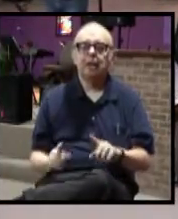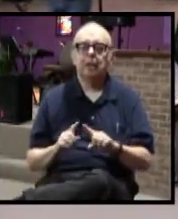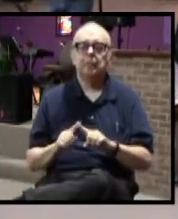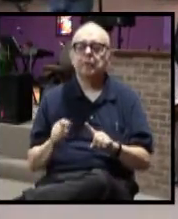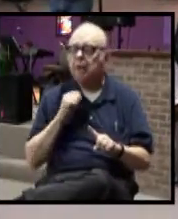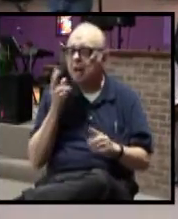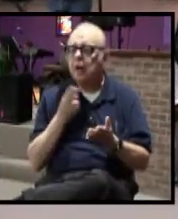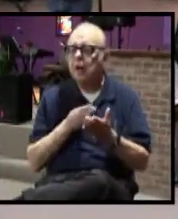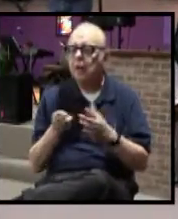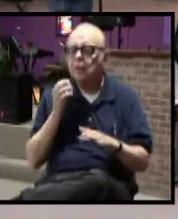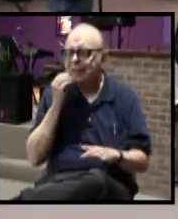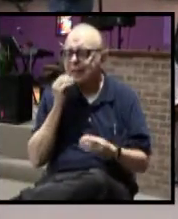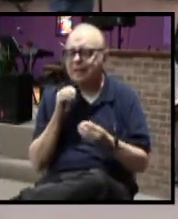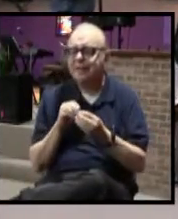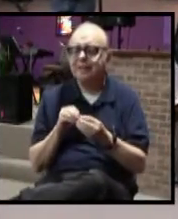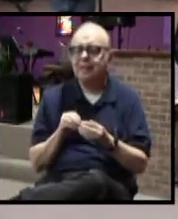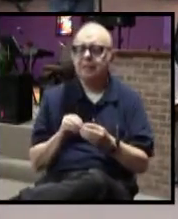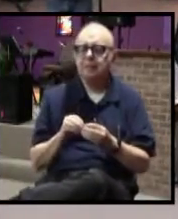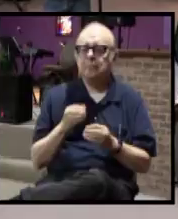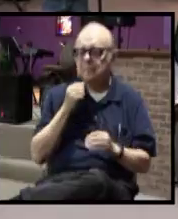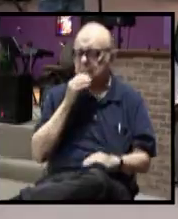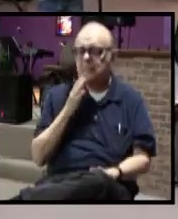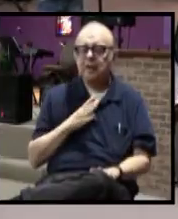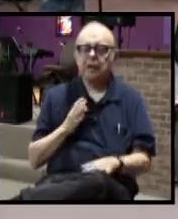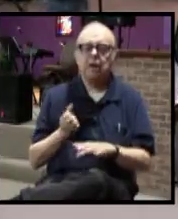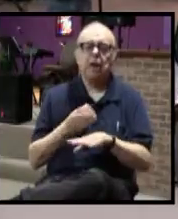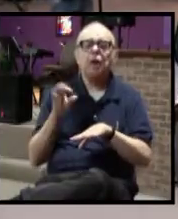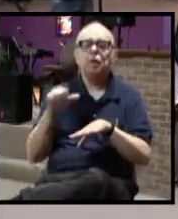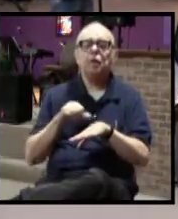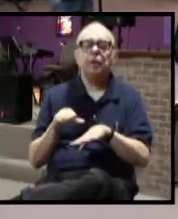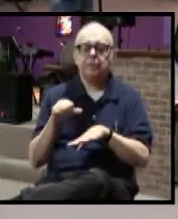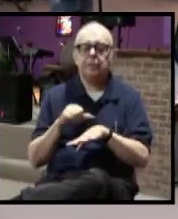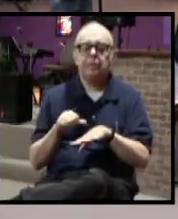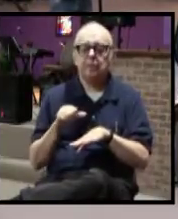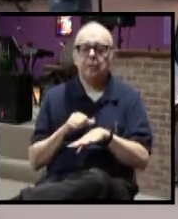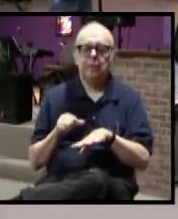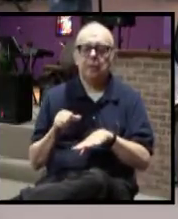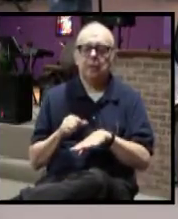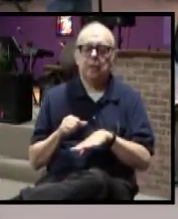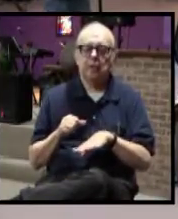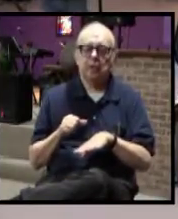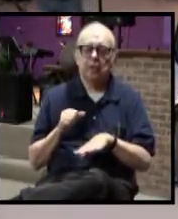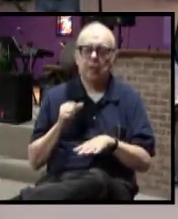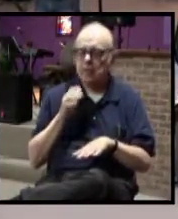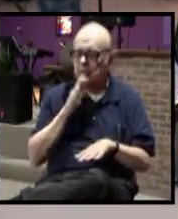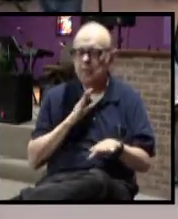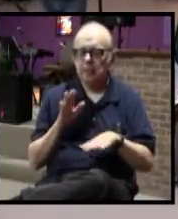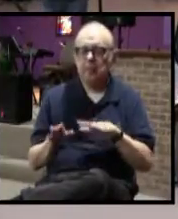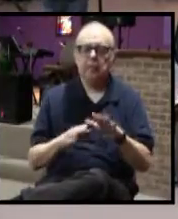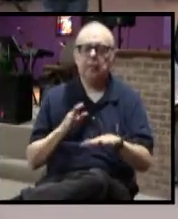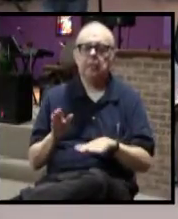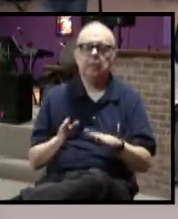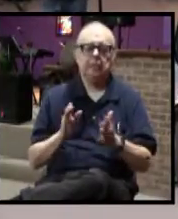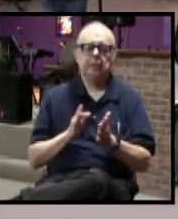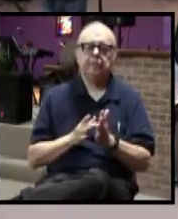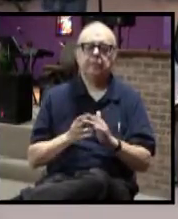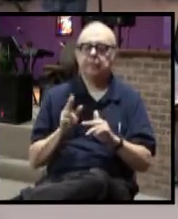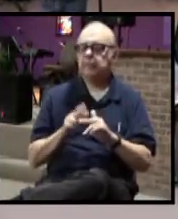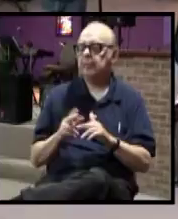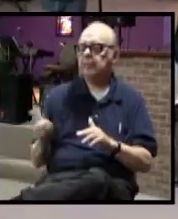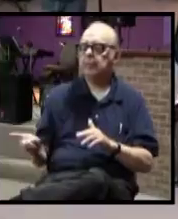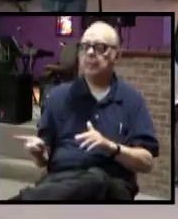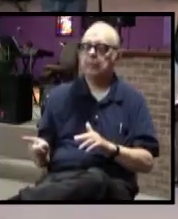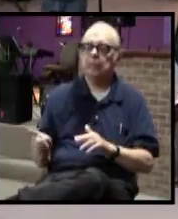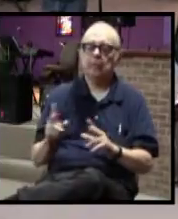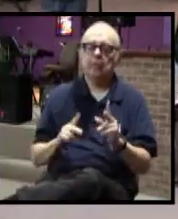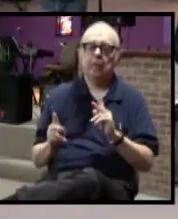But not a holy kiss. And she didn't get anointed. And she's walking through here. Jesus